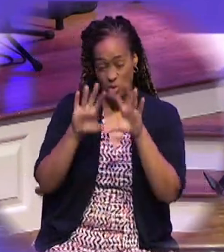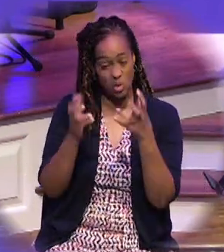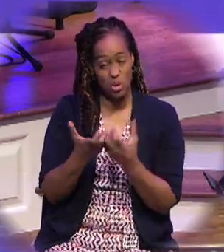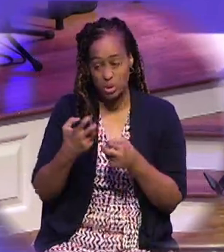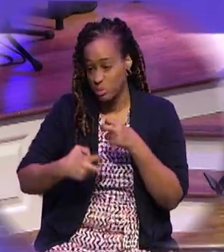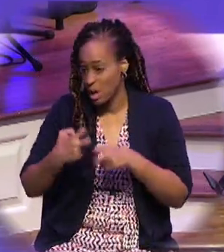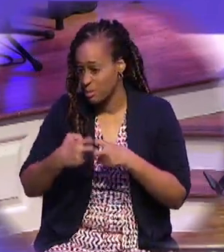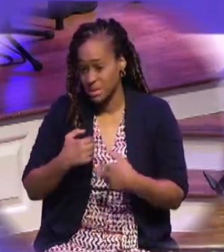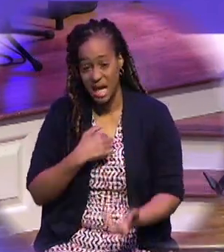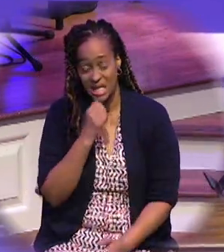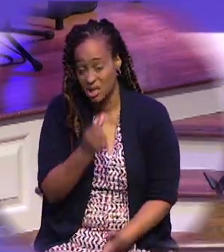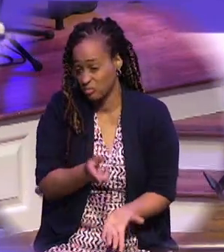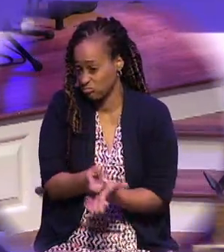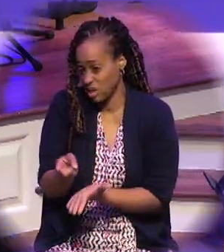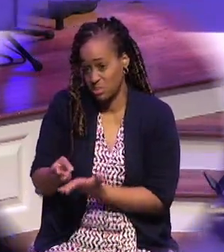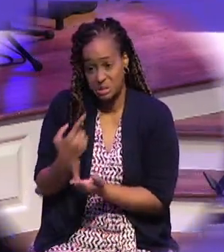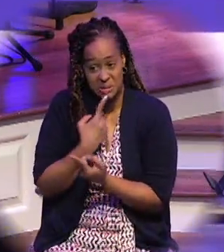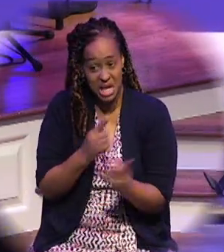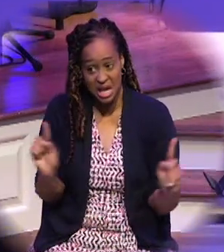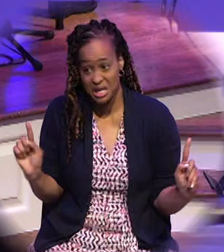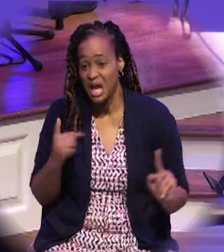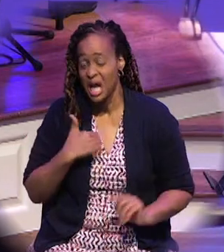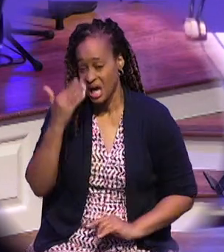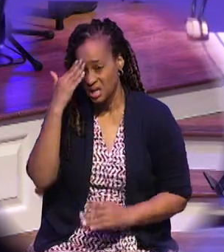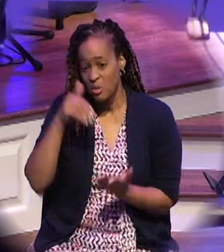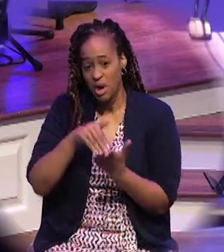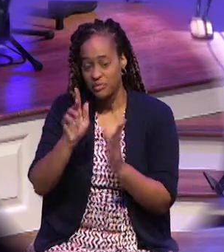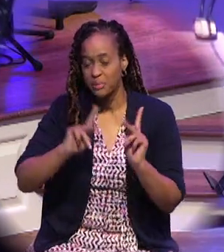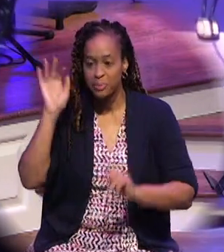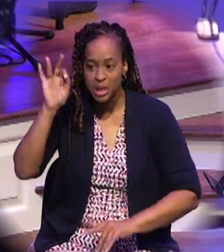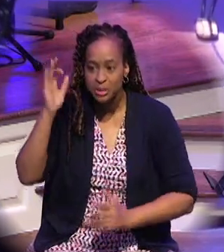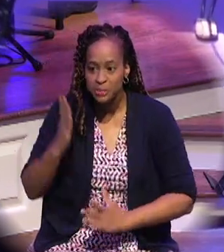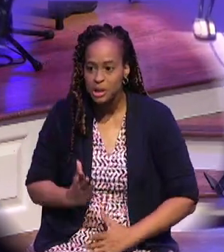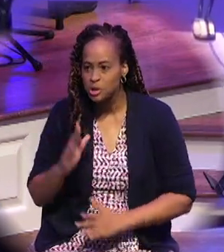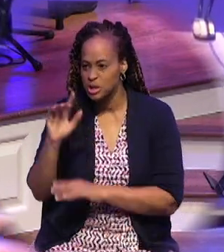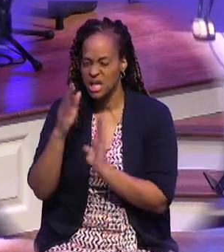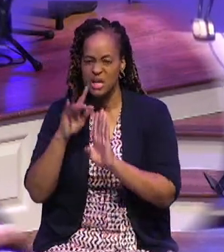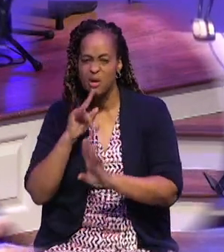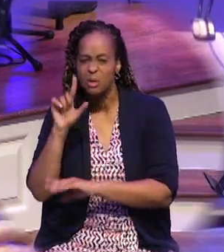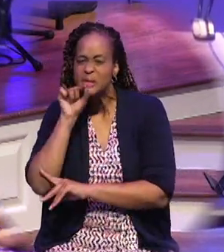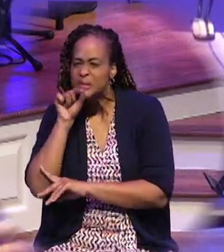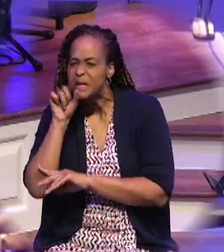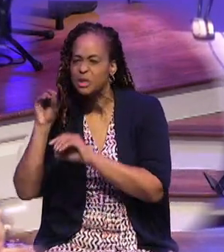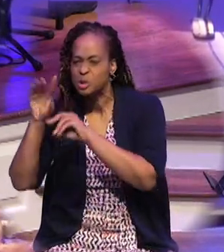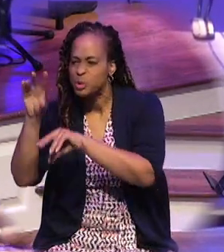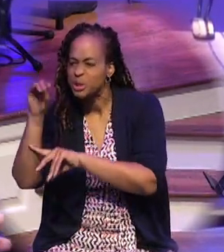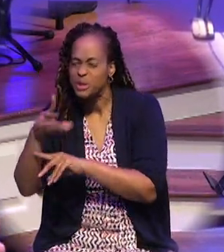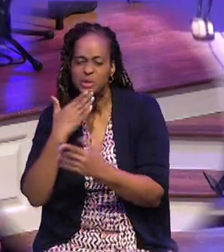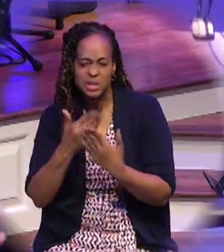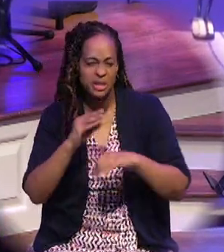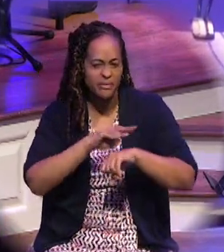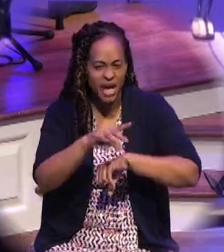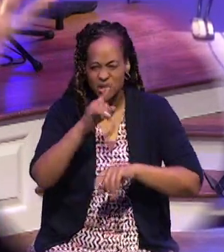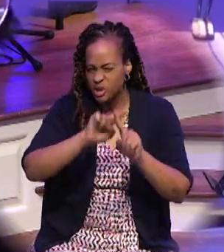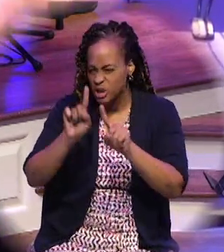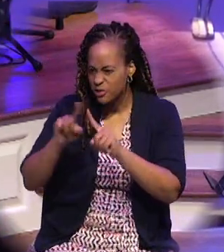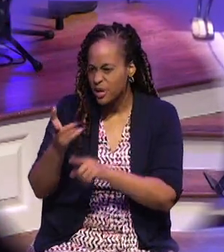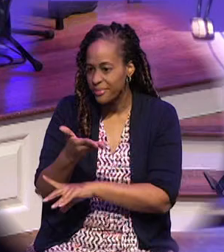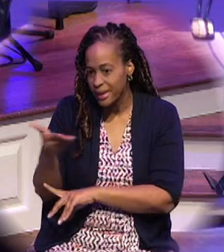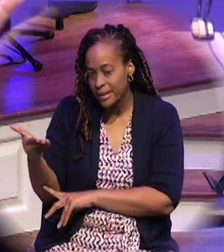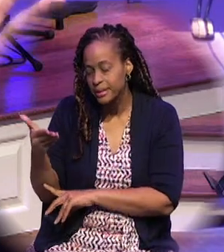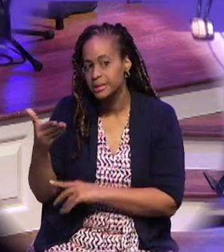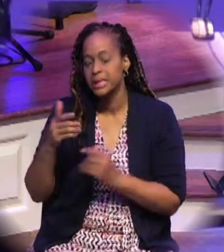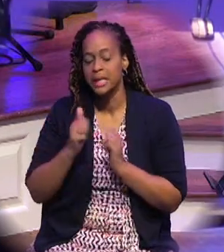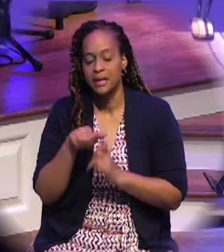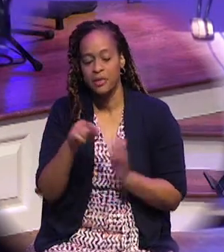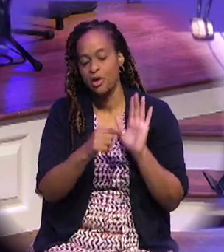problems. Can I just say that out loud? I know there are a lot of preachers who get on Twitter and they have all sorts of good advice for all sorts of things. They go on